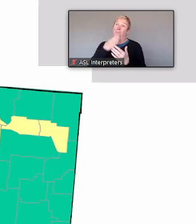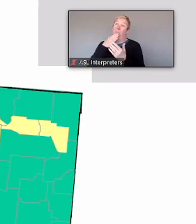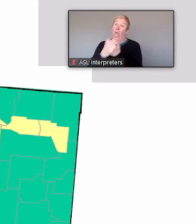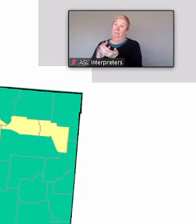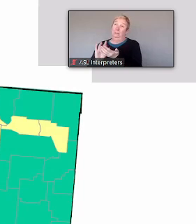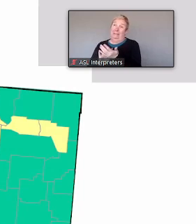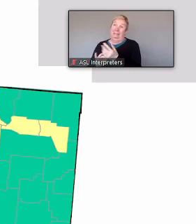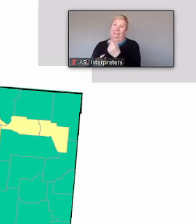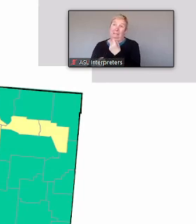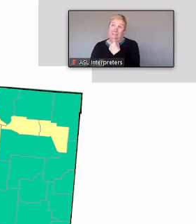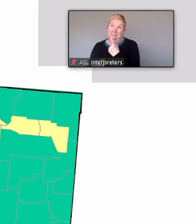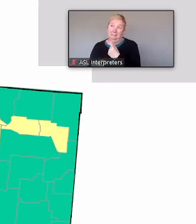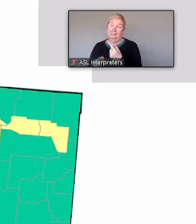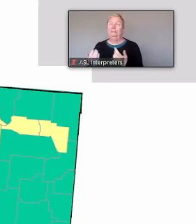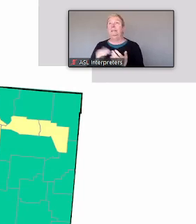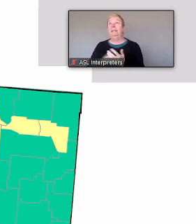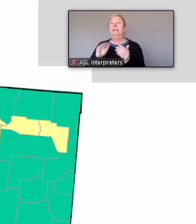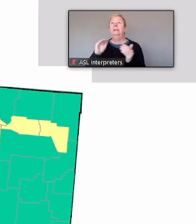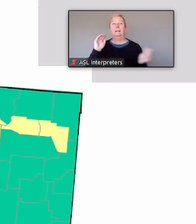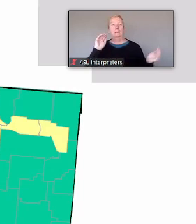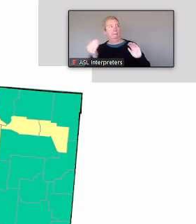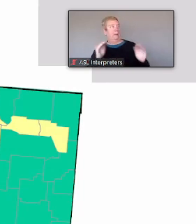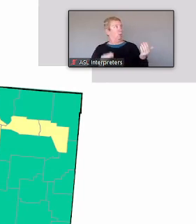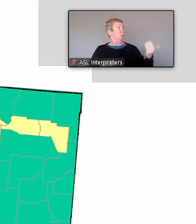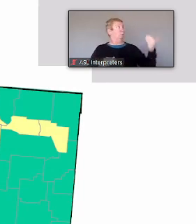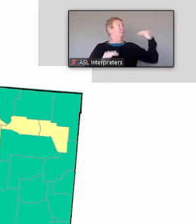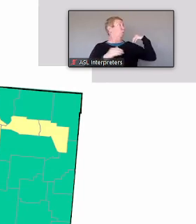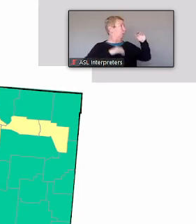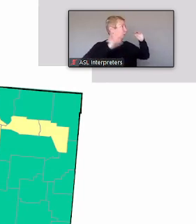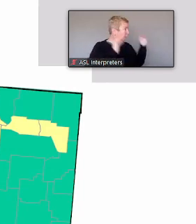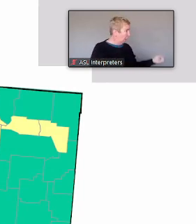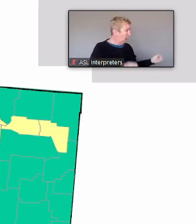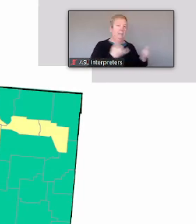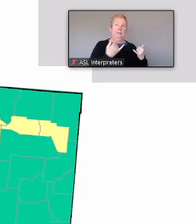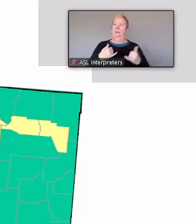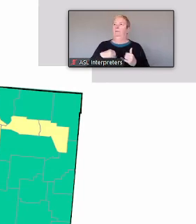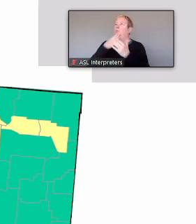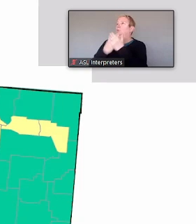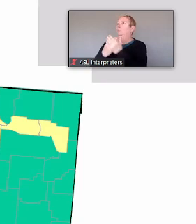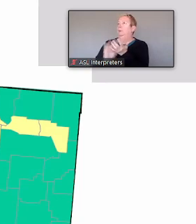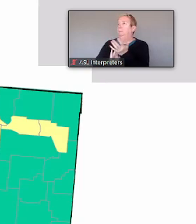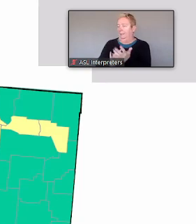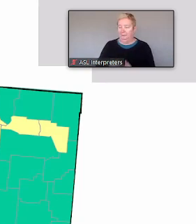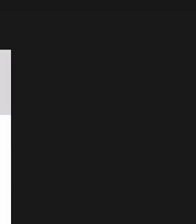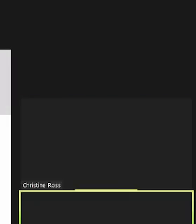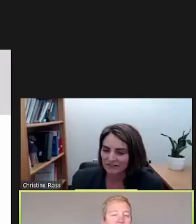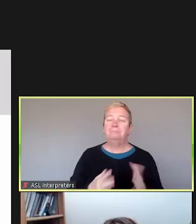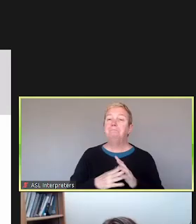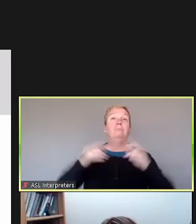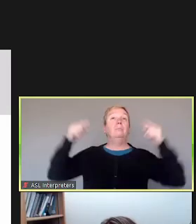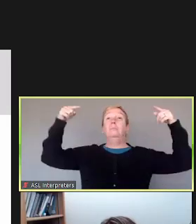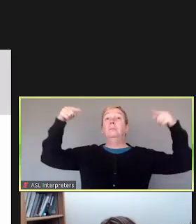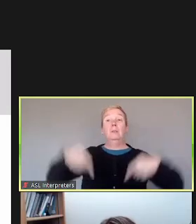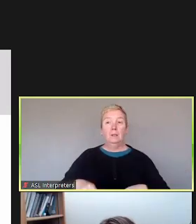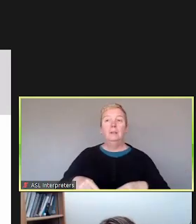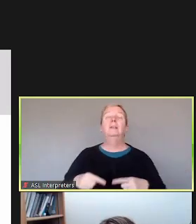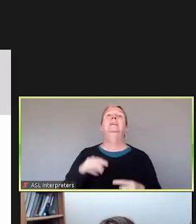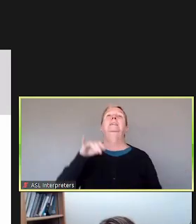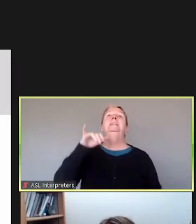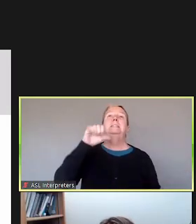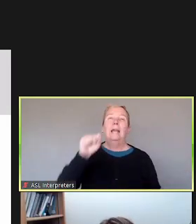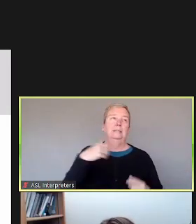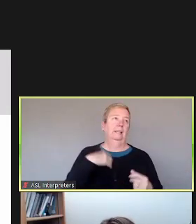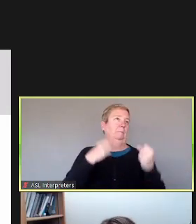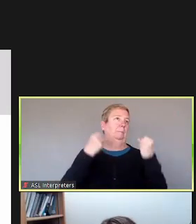in the pandemic. So what this effectively means, there are clearly a lot of COVID-19 infections